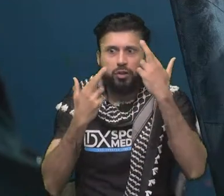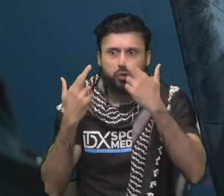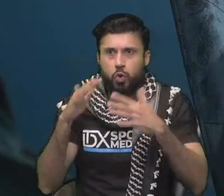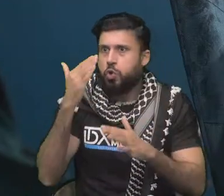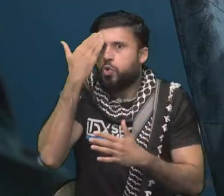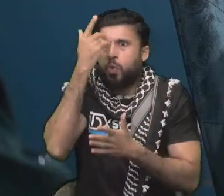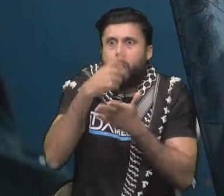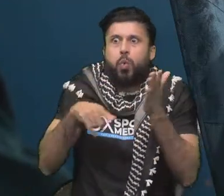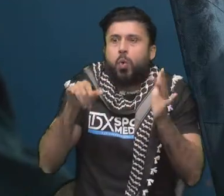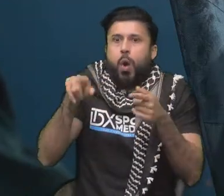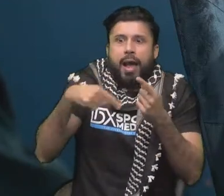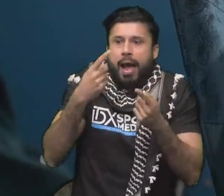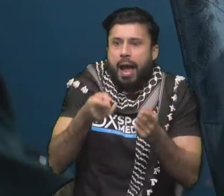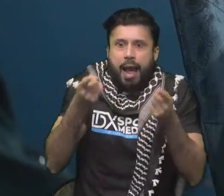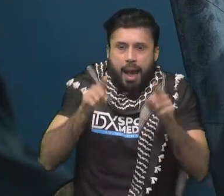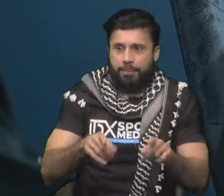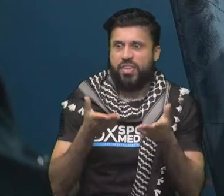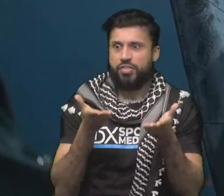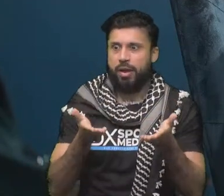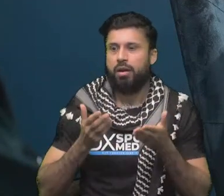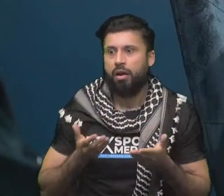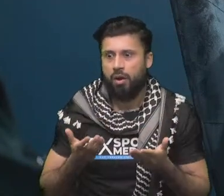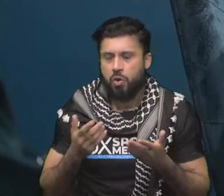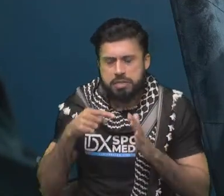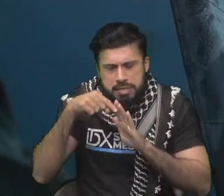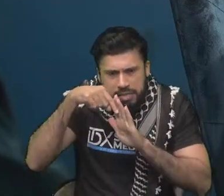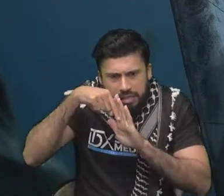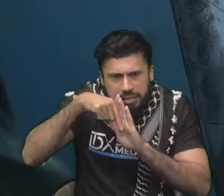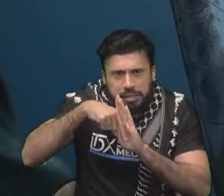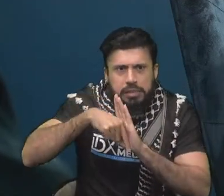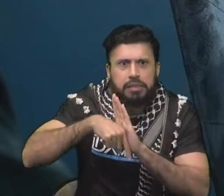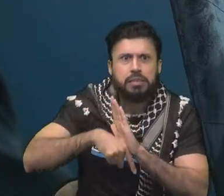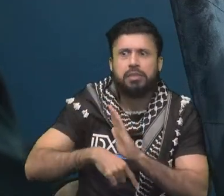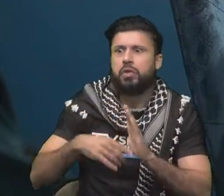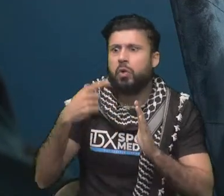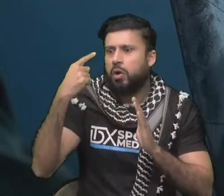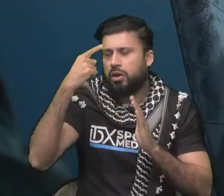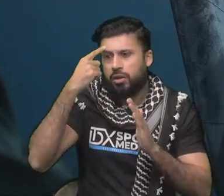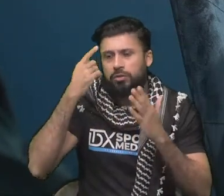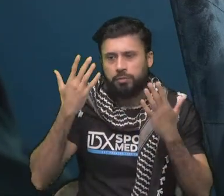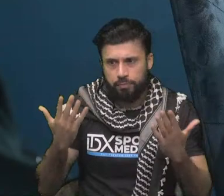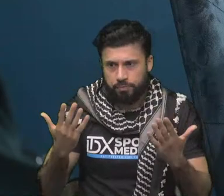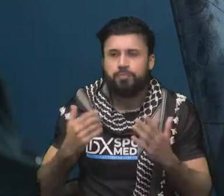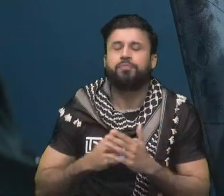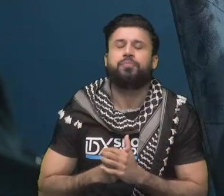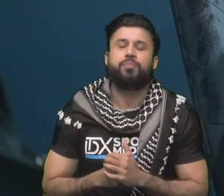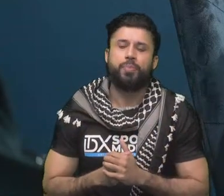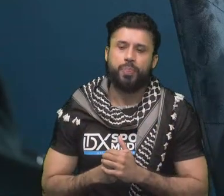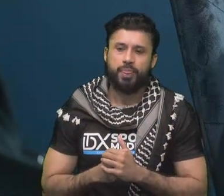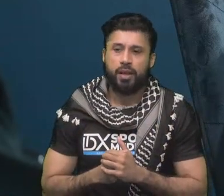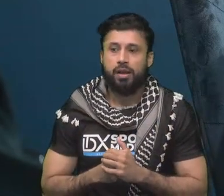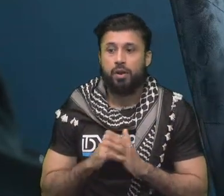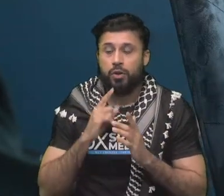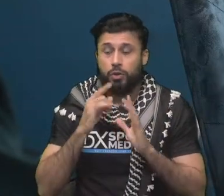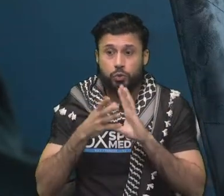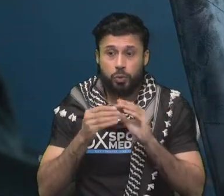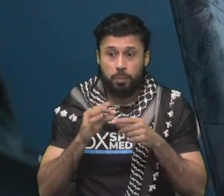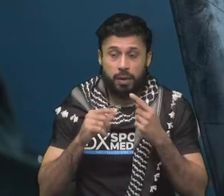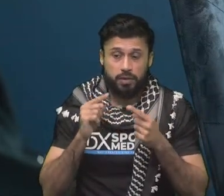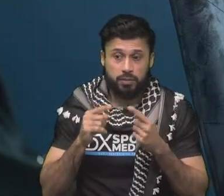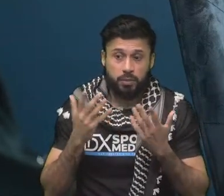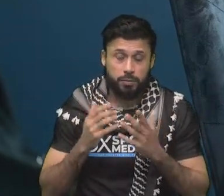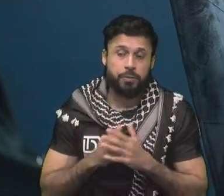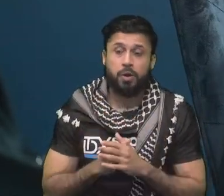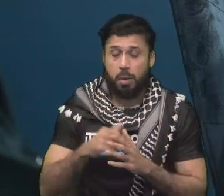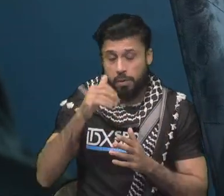that she dropped. She dropped something valuable to her. And now she went back again, tracing it back to see if she could find it. While she was